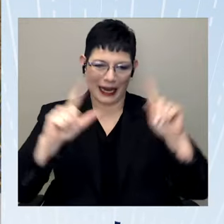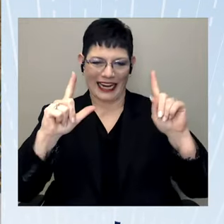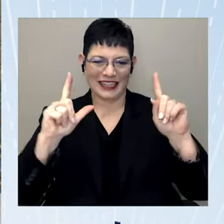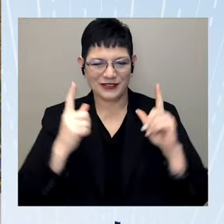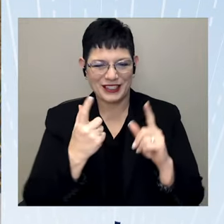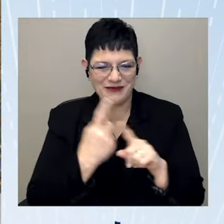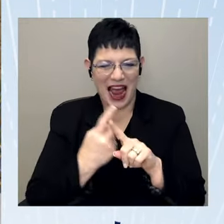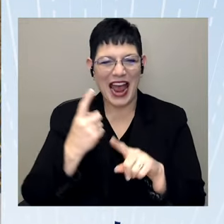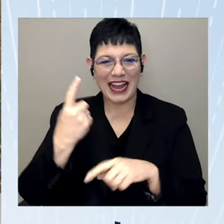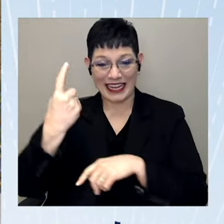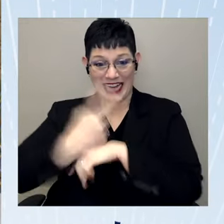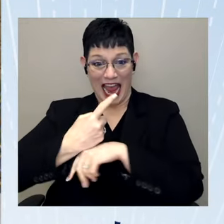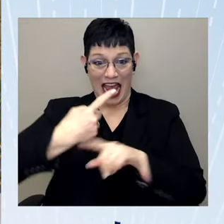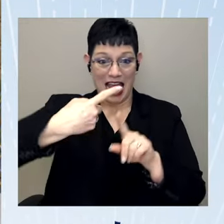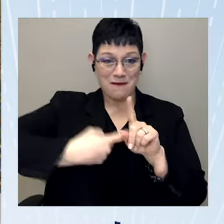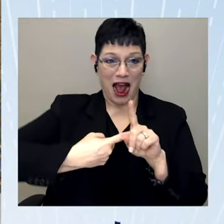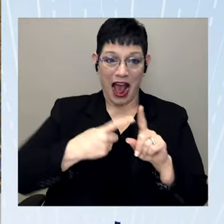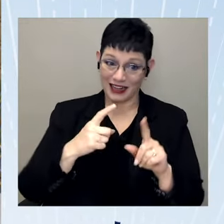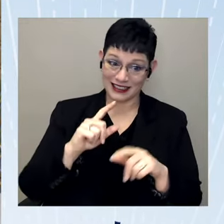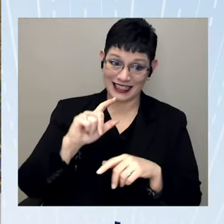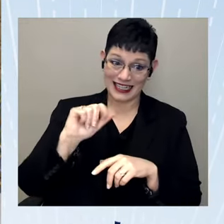Other $10 a month sounds pretty good.